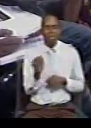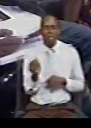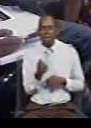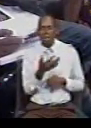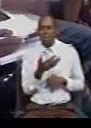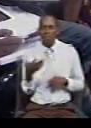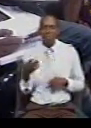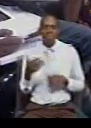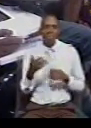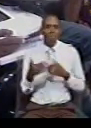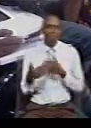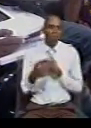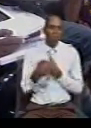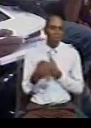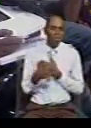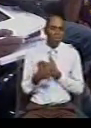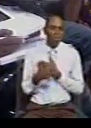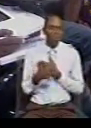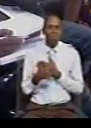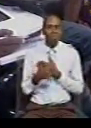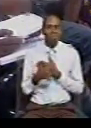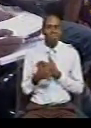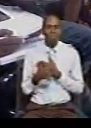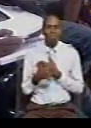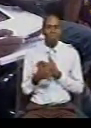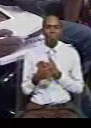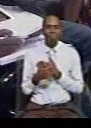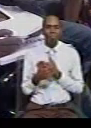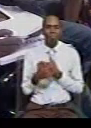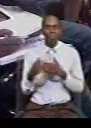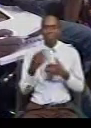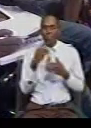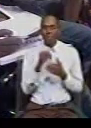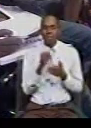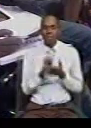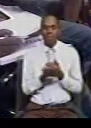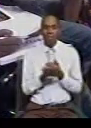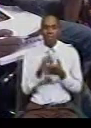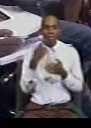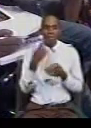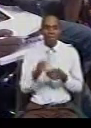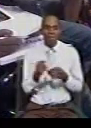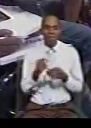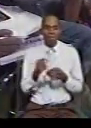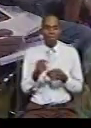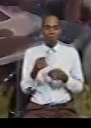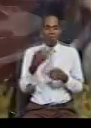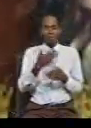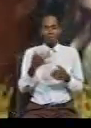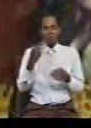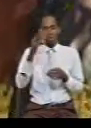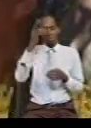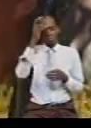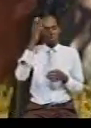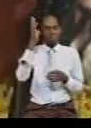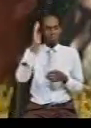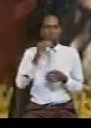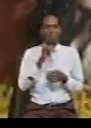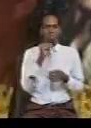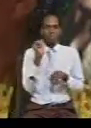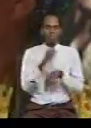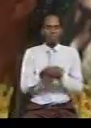Anything behind the closet of the devil will not overcome you.